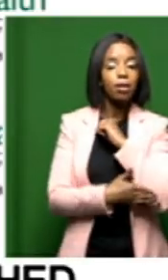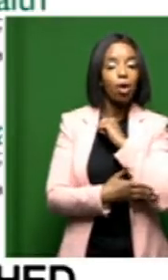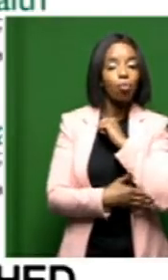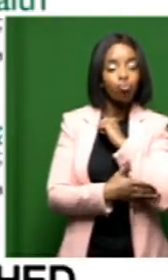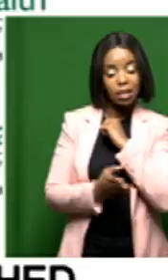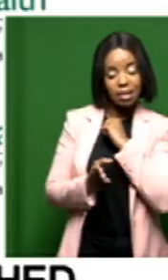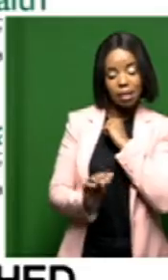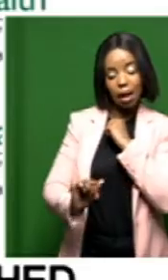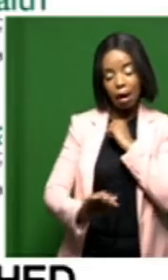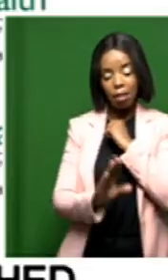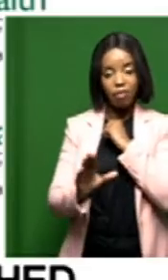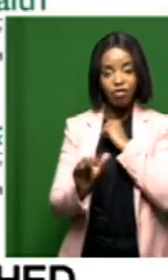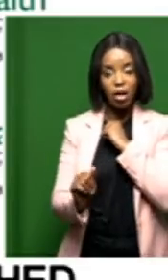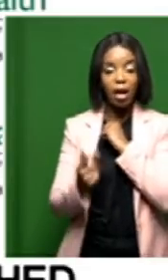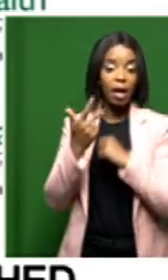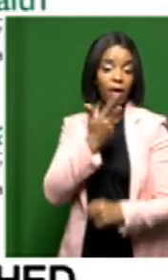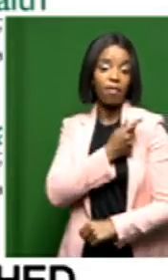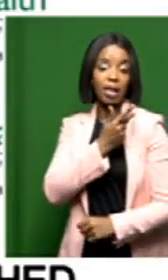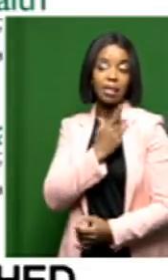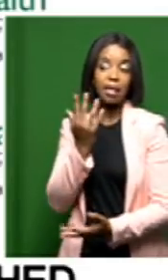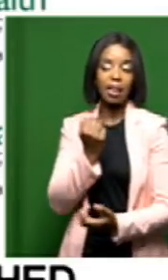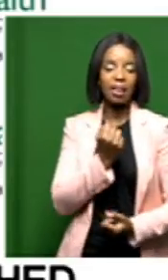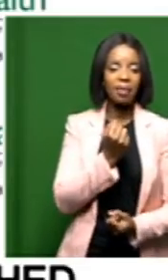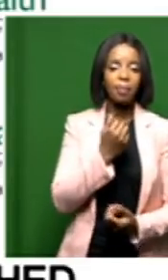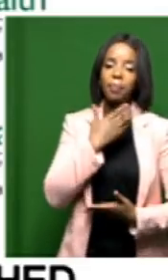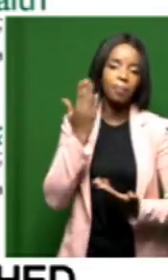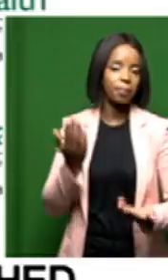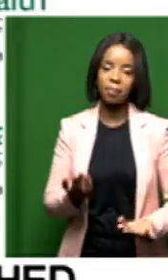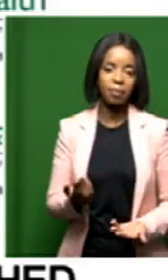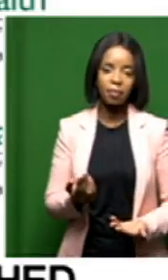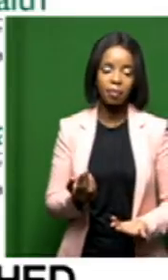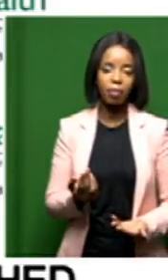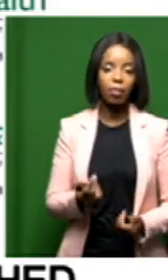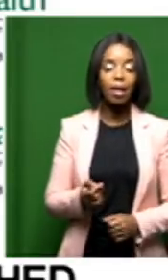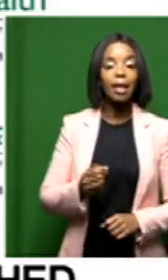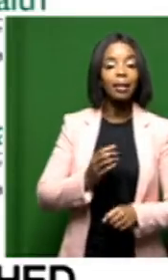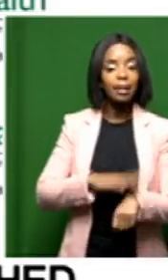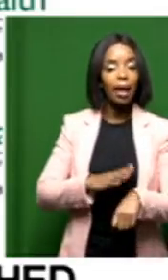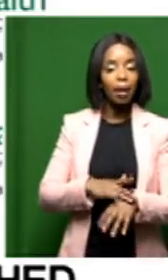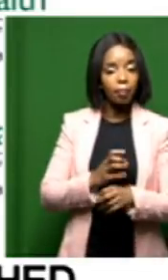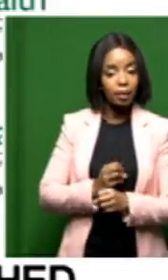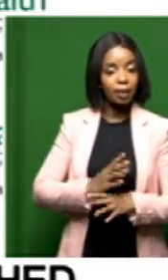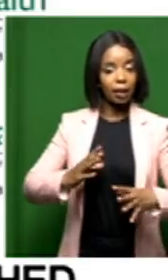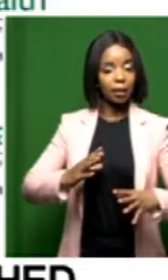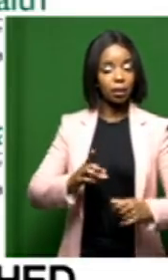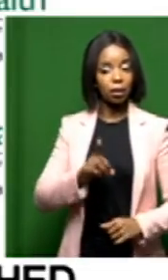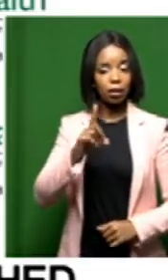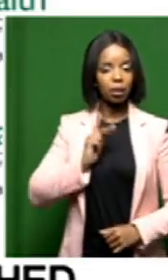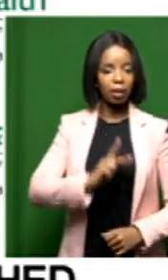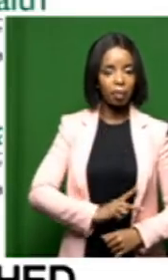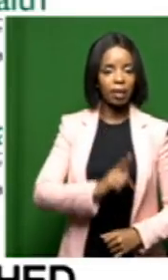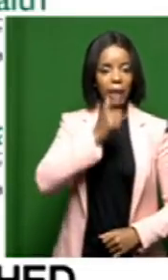access the vaccines through an initiative by President Ramaphosa when he was a AU chair, and